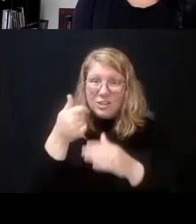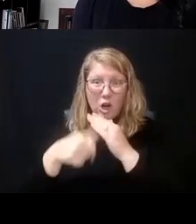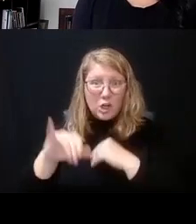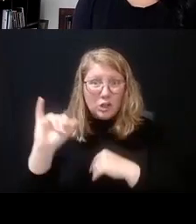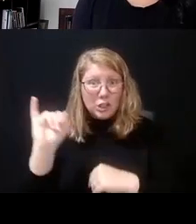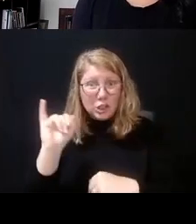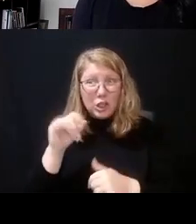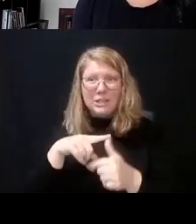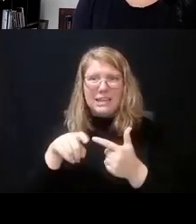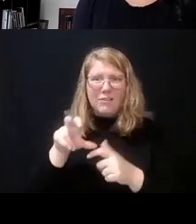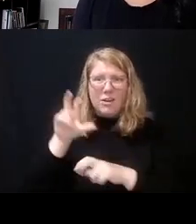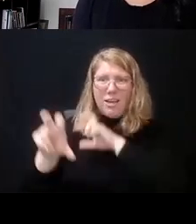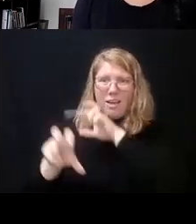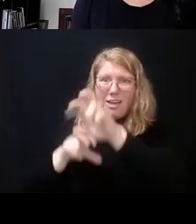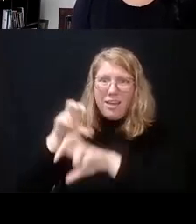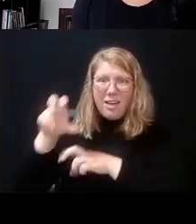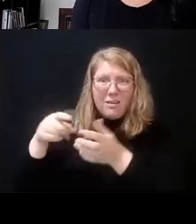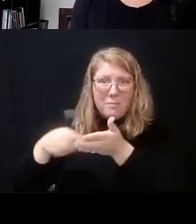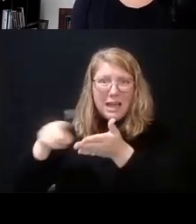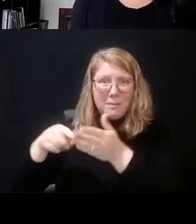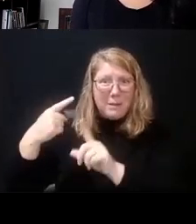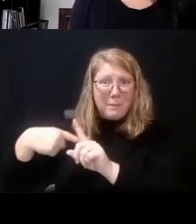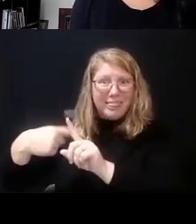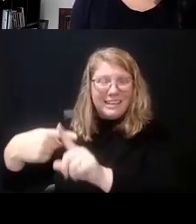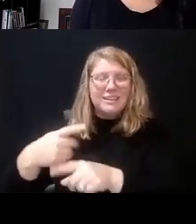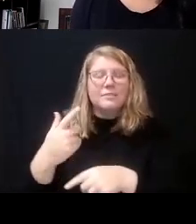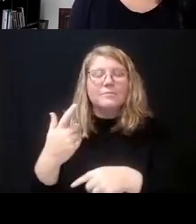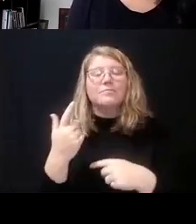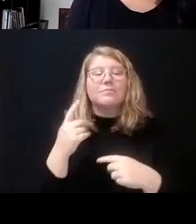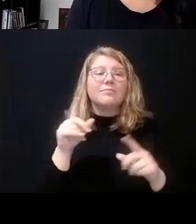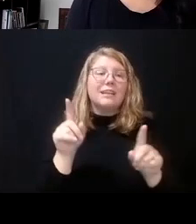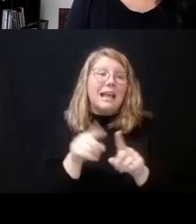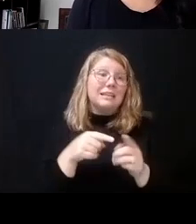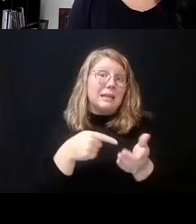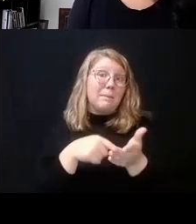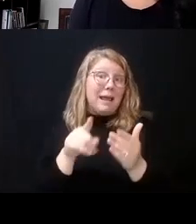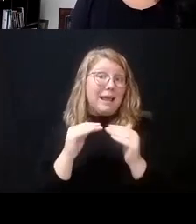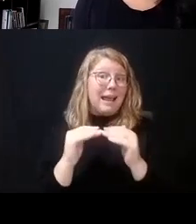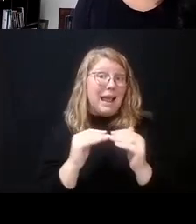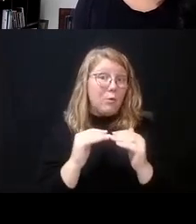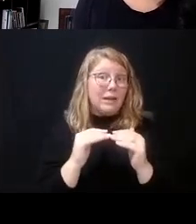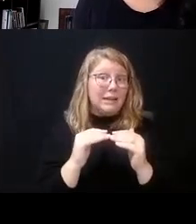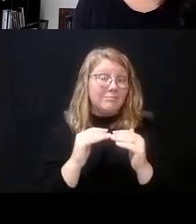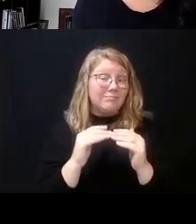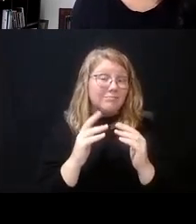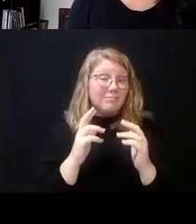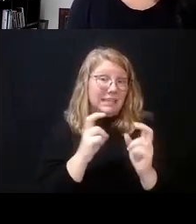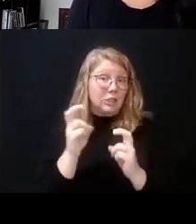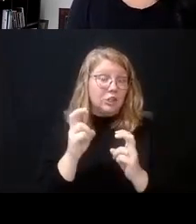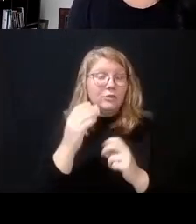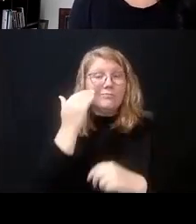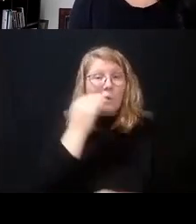month. And so as a pay equity issue, we addressed that instead of gym memberships that year, even though the staff voted